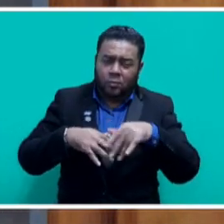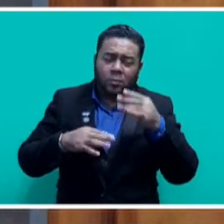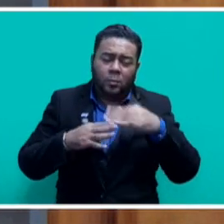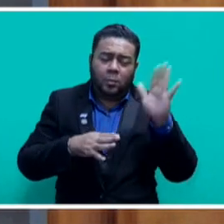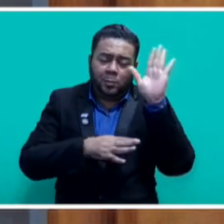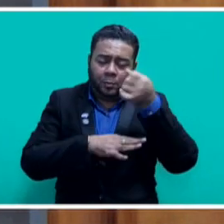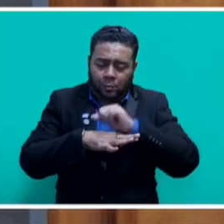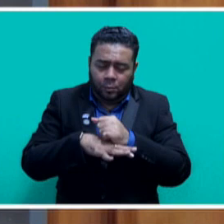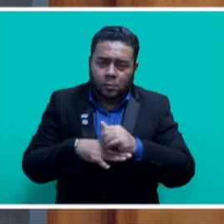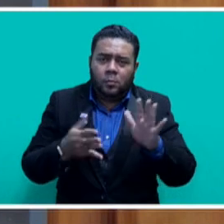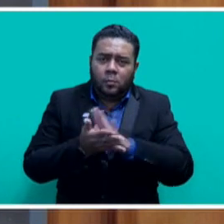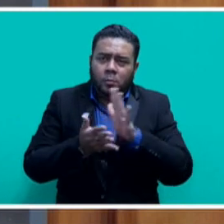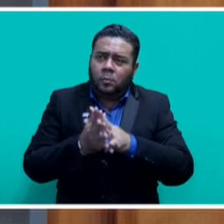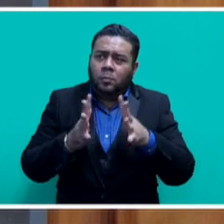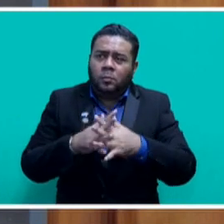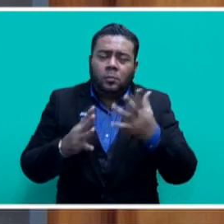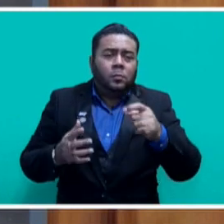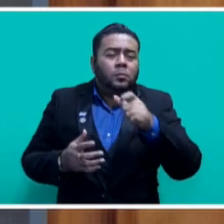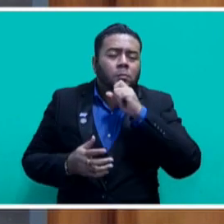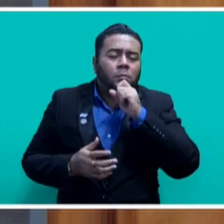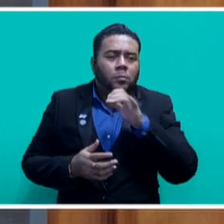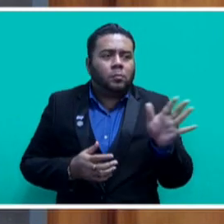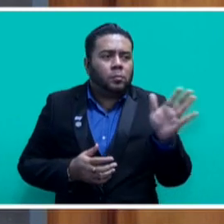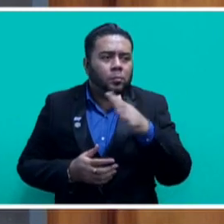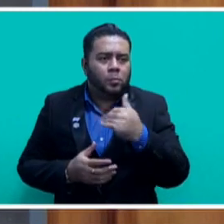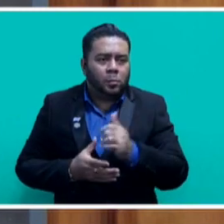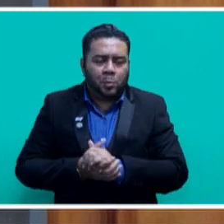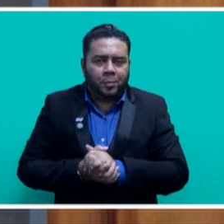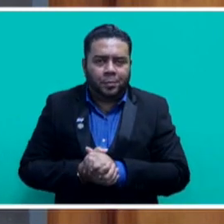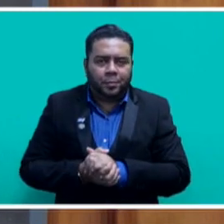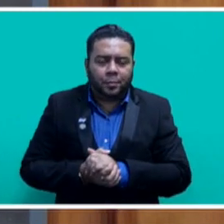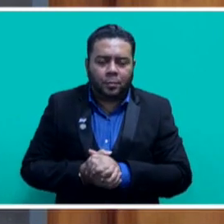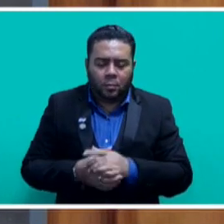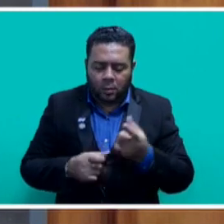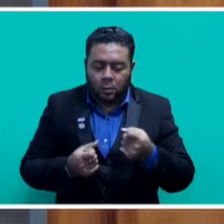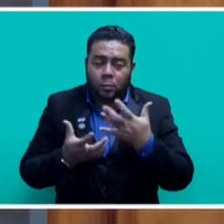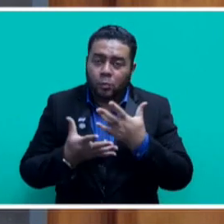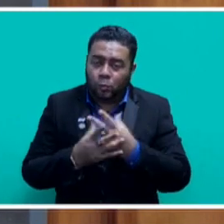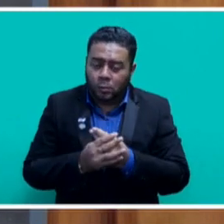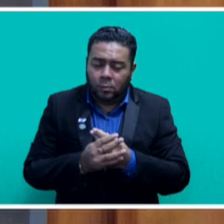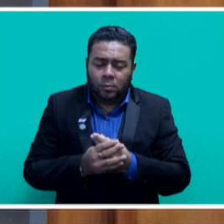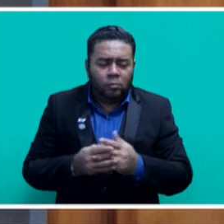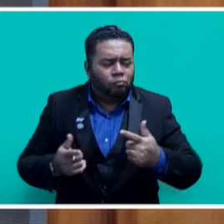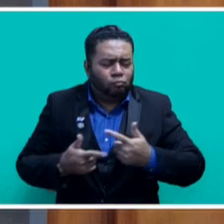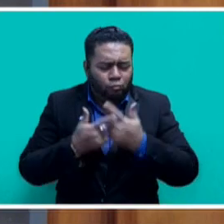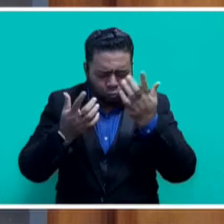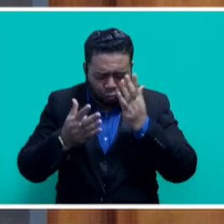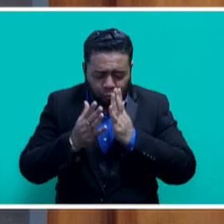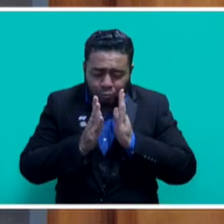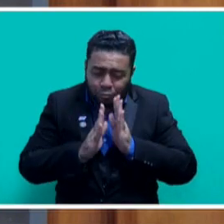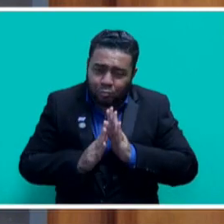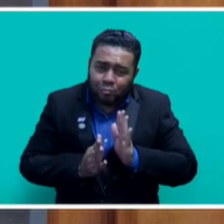A very happy Wednesday afternoon to all. It is with great pleasure and humility that I stand